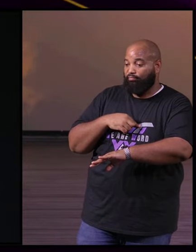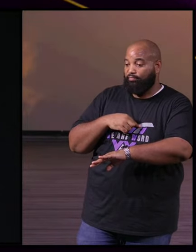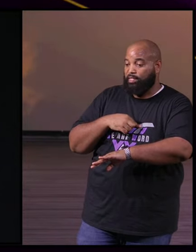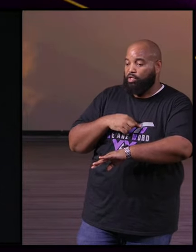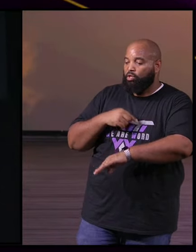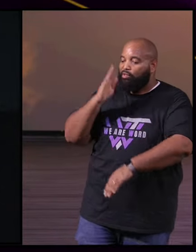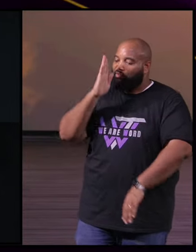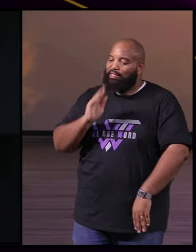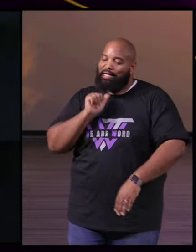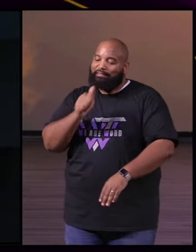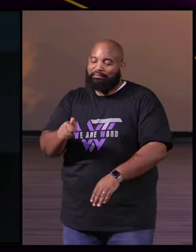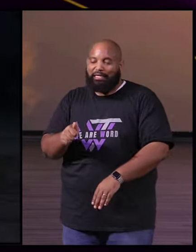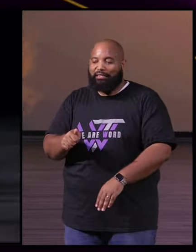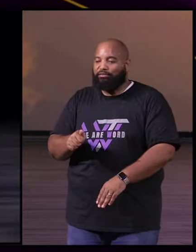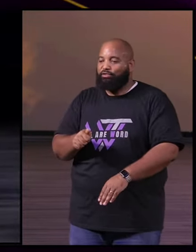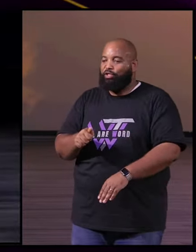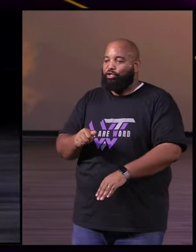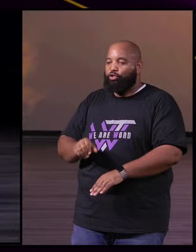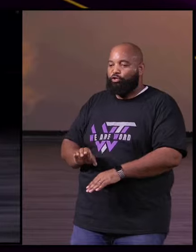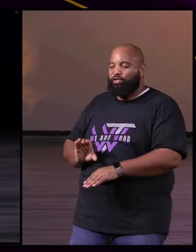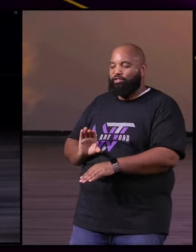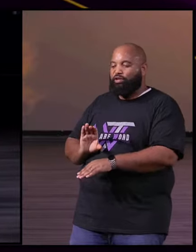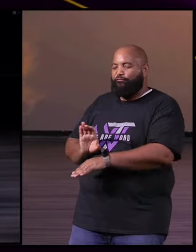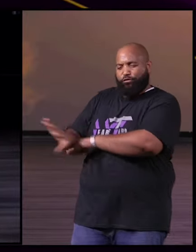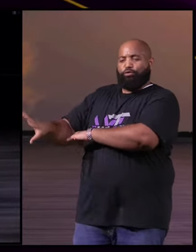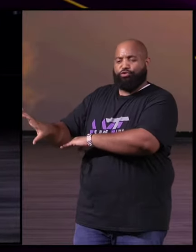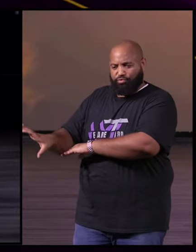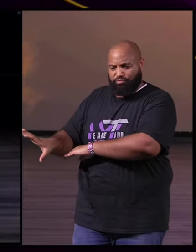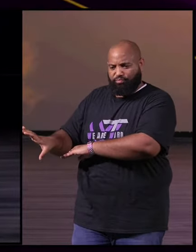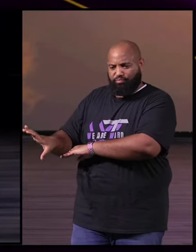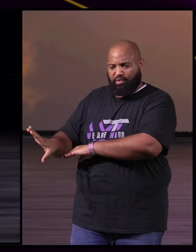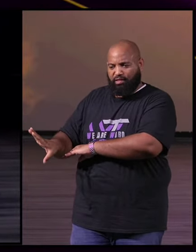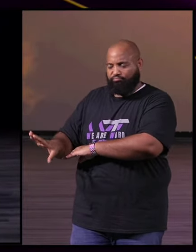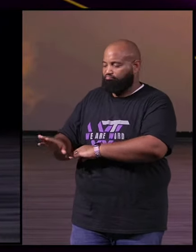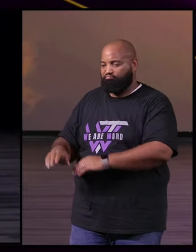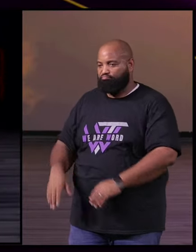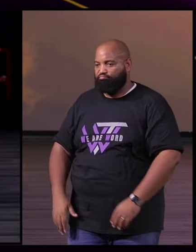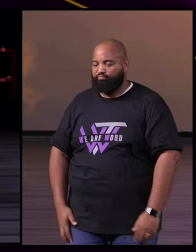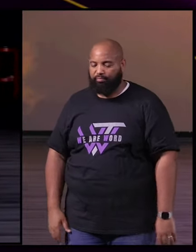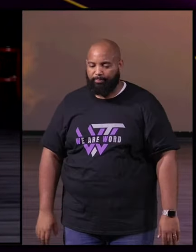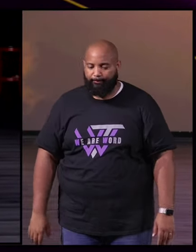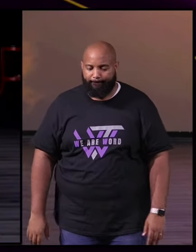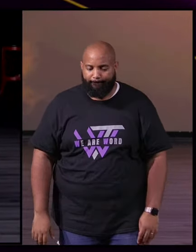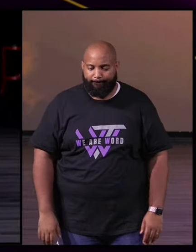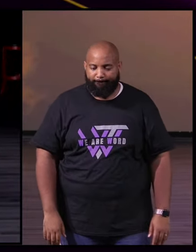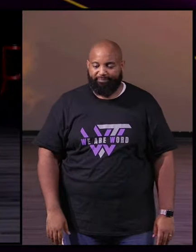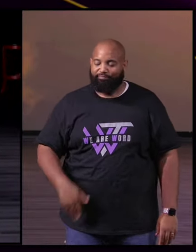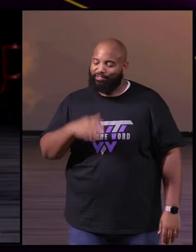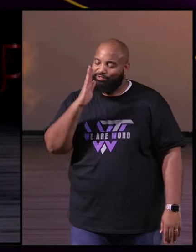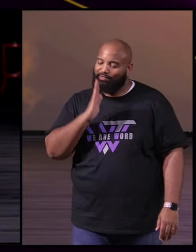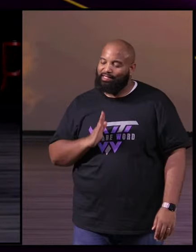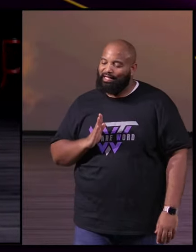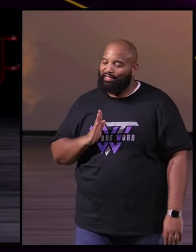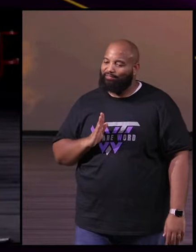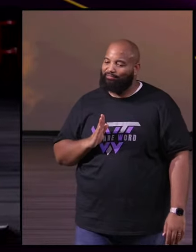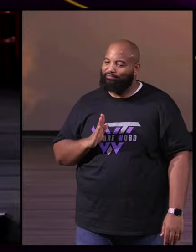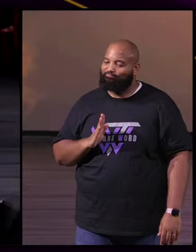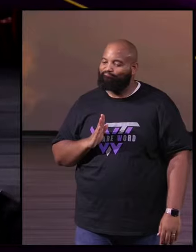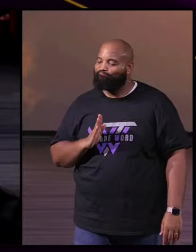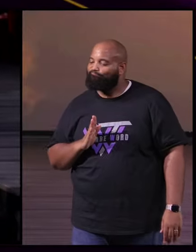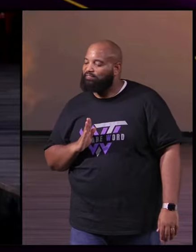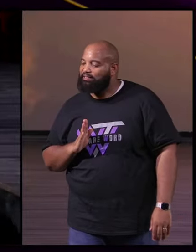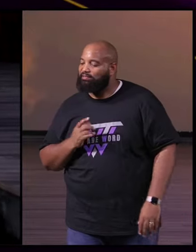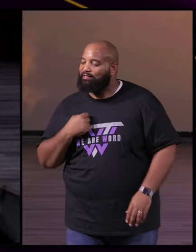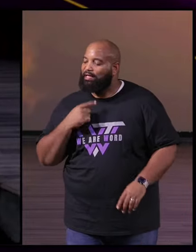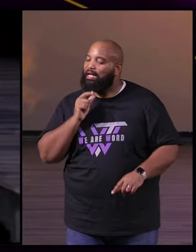So God is not going to bother him there and just say, you got to come on back. You're being disobedient. What God will do, since he won't touch